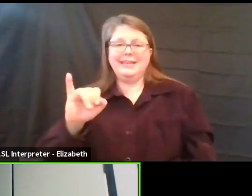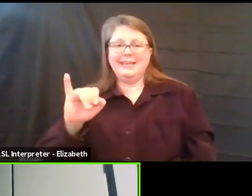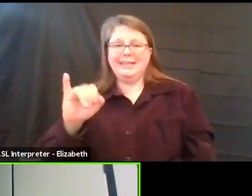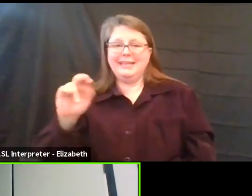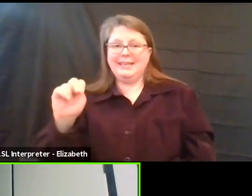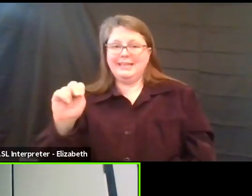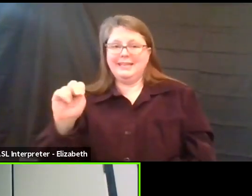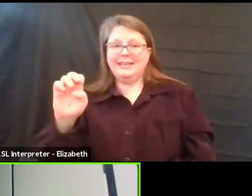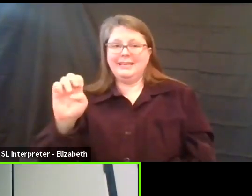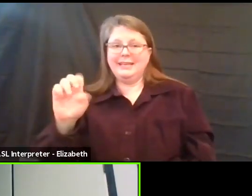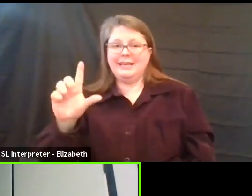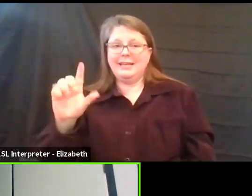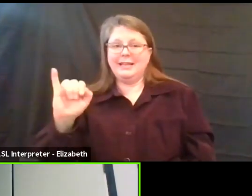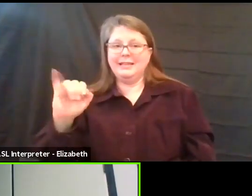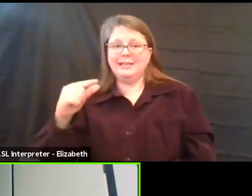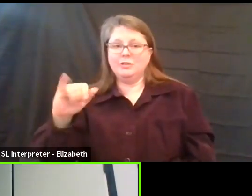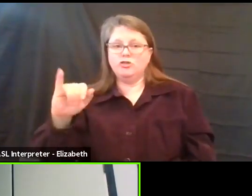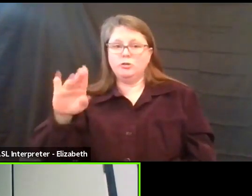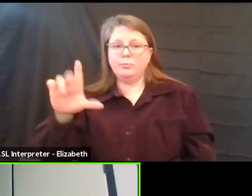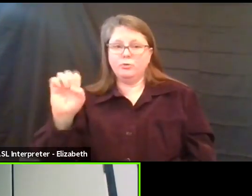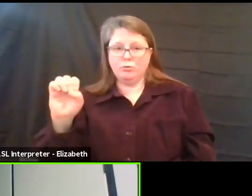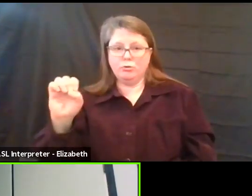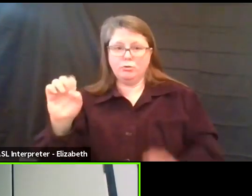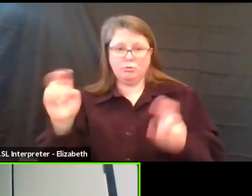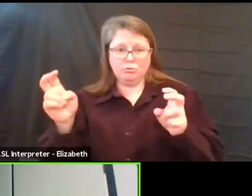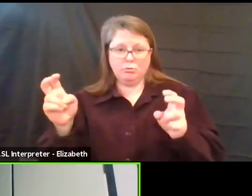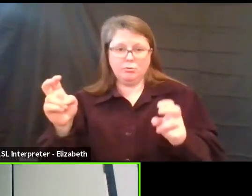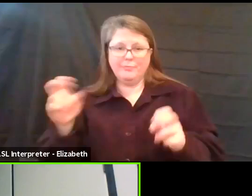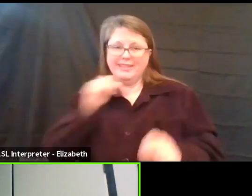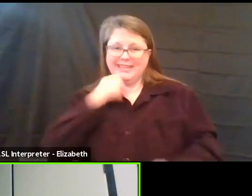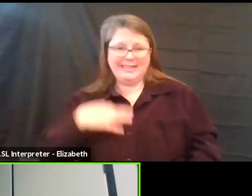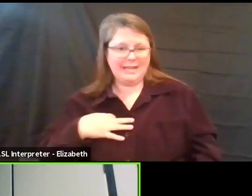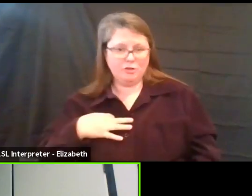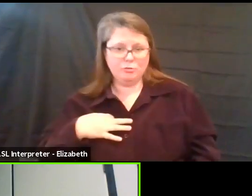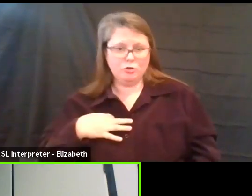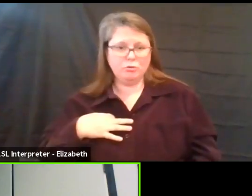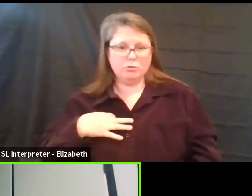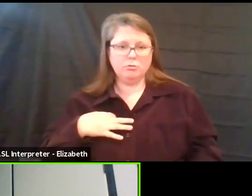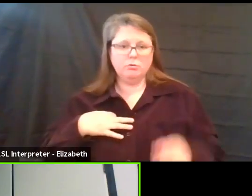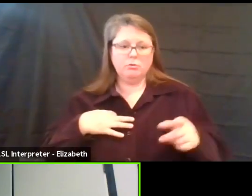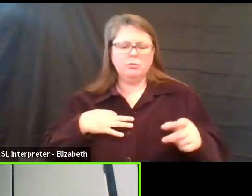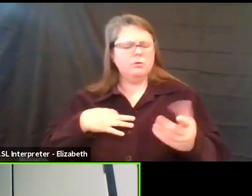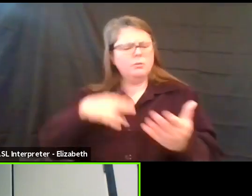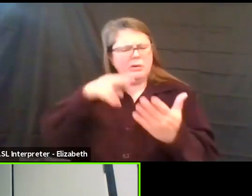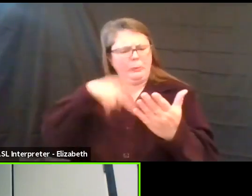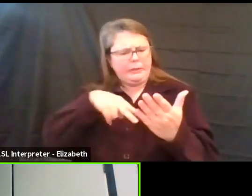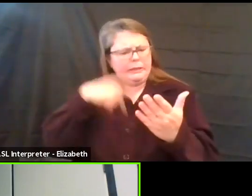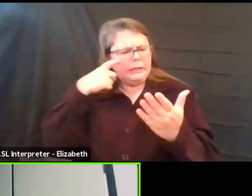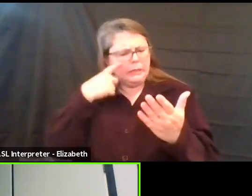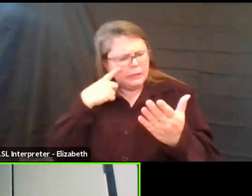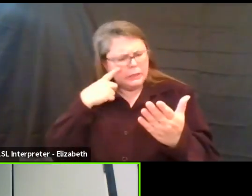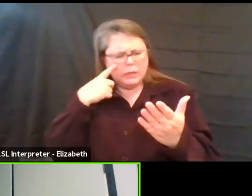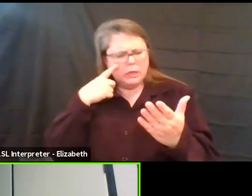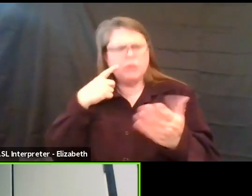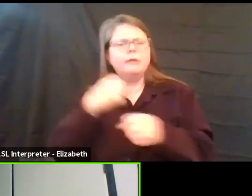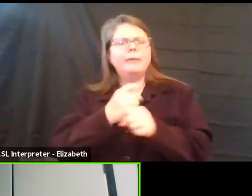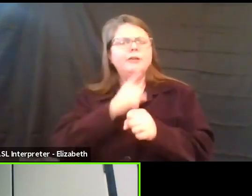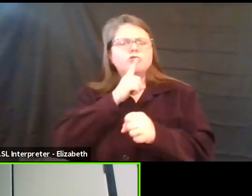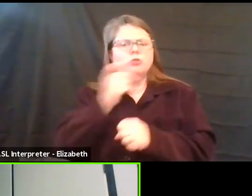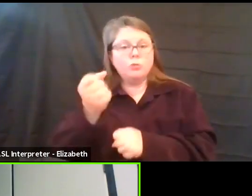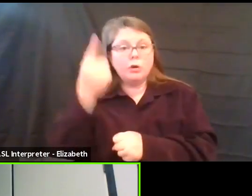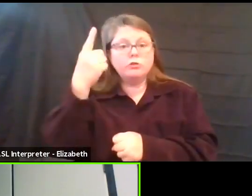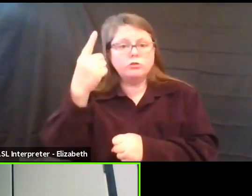highly encourage people to really read the letters that they get, make sure that they understand what's being asked for. And if you don't